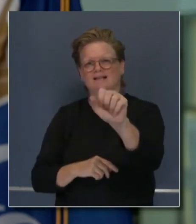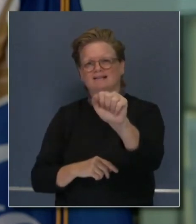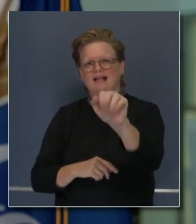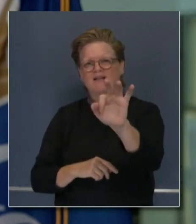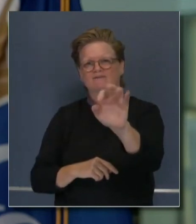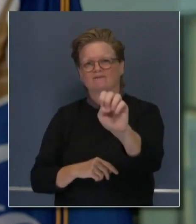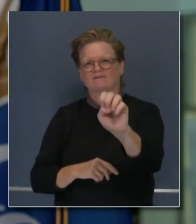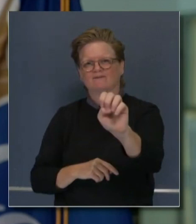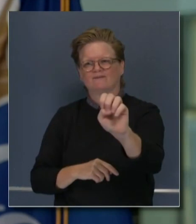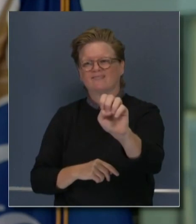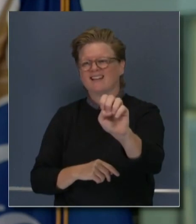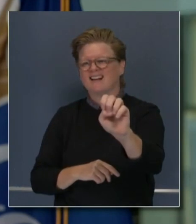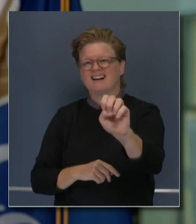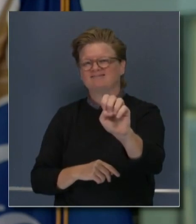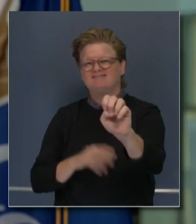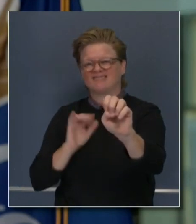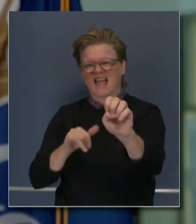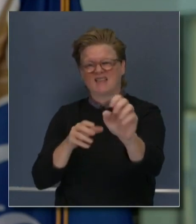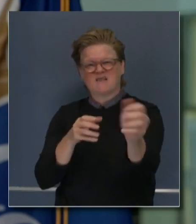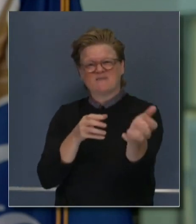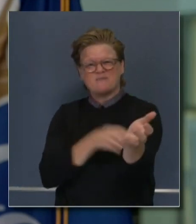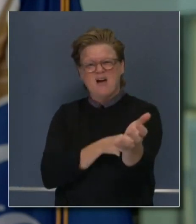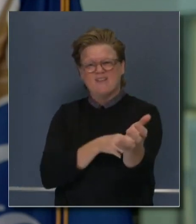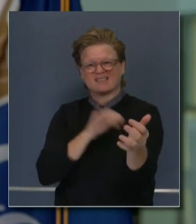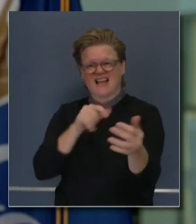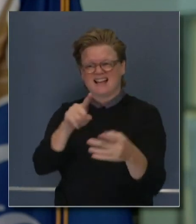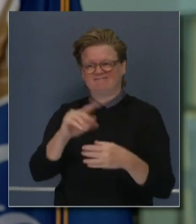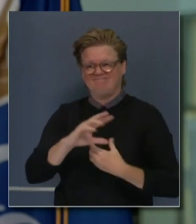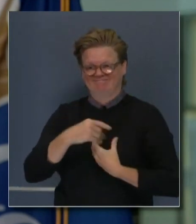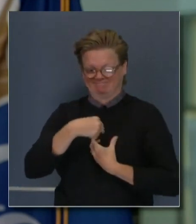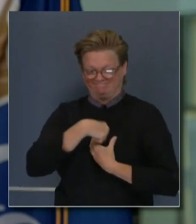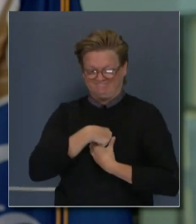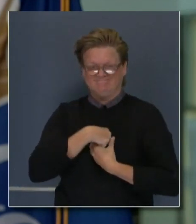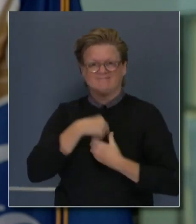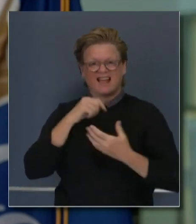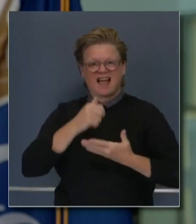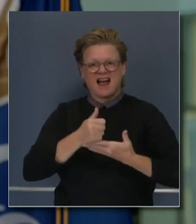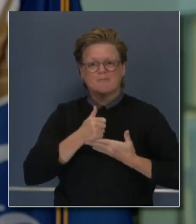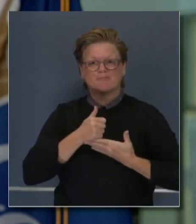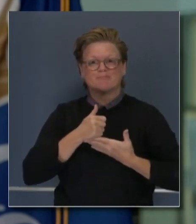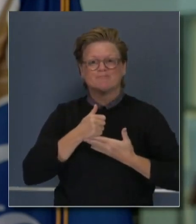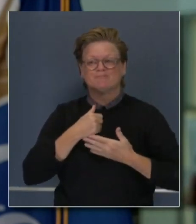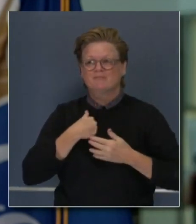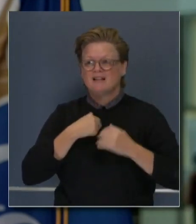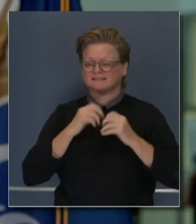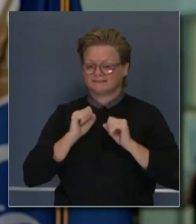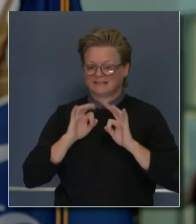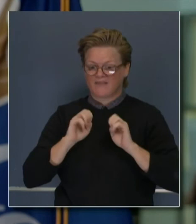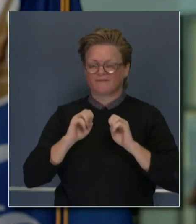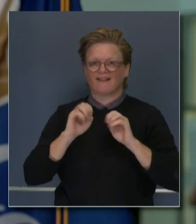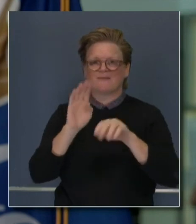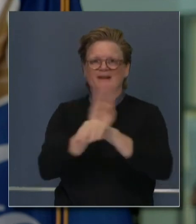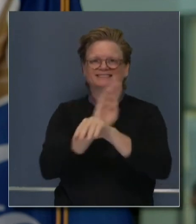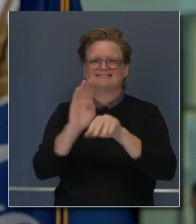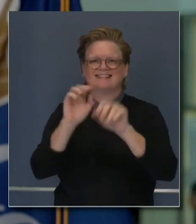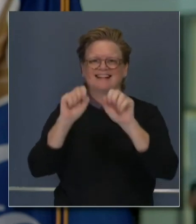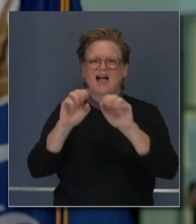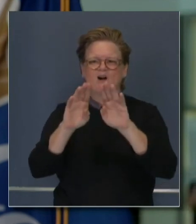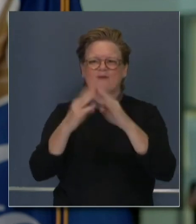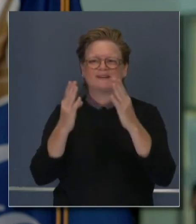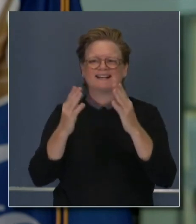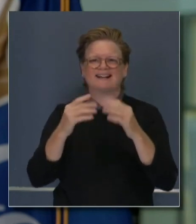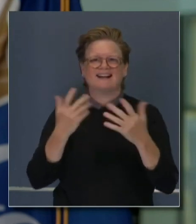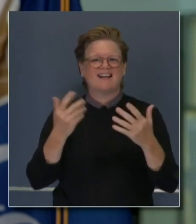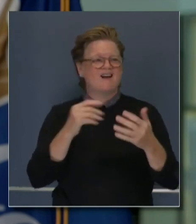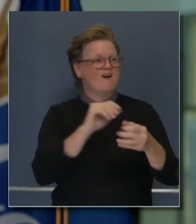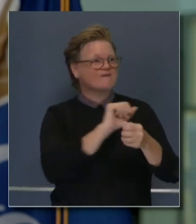And that foundationally will not be advanced until we mitigate the spread of this disease. There is